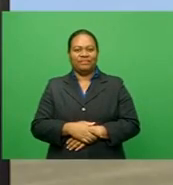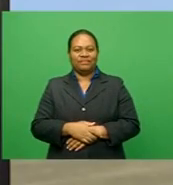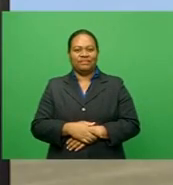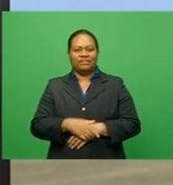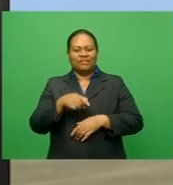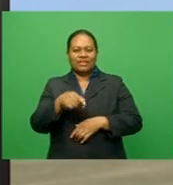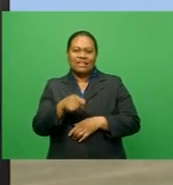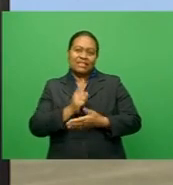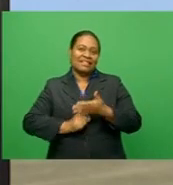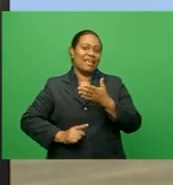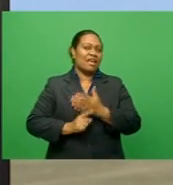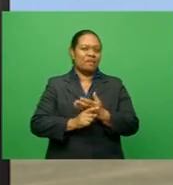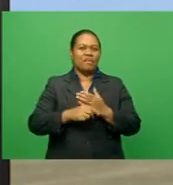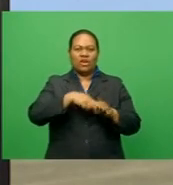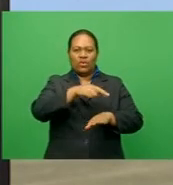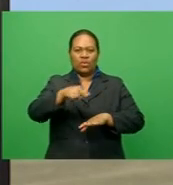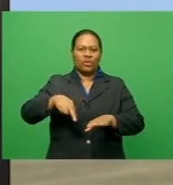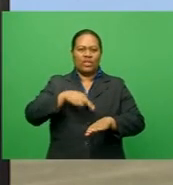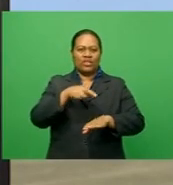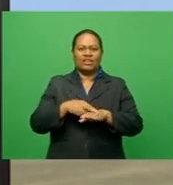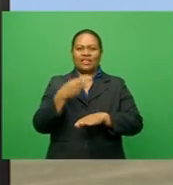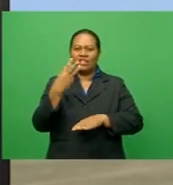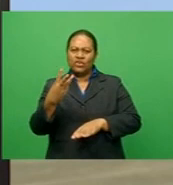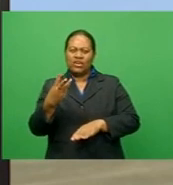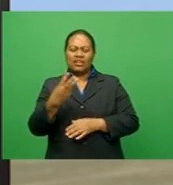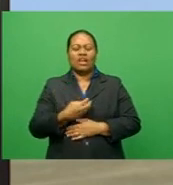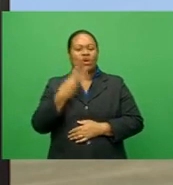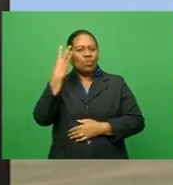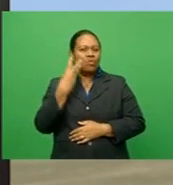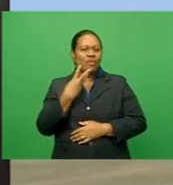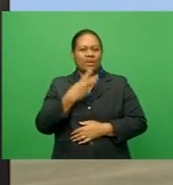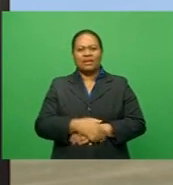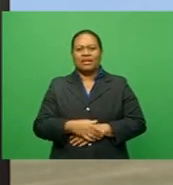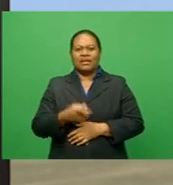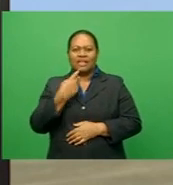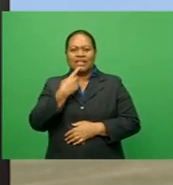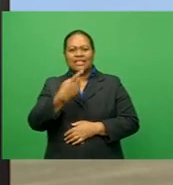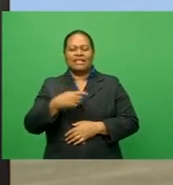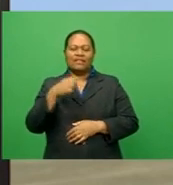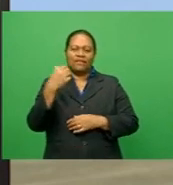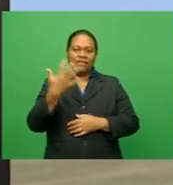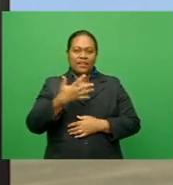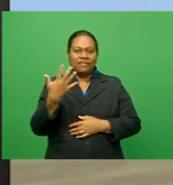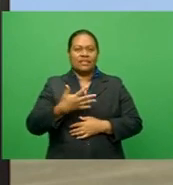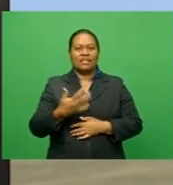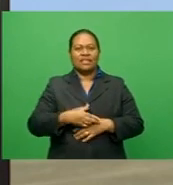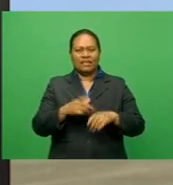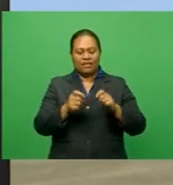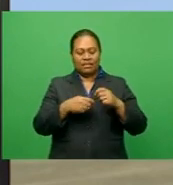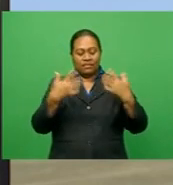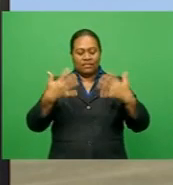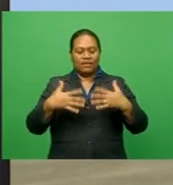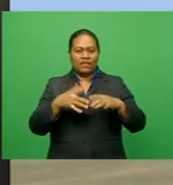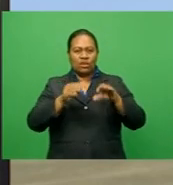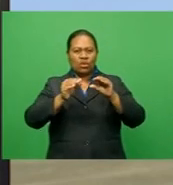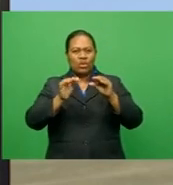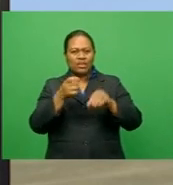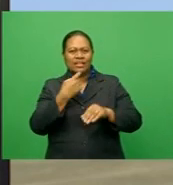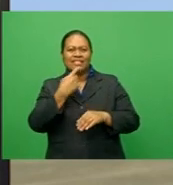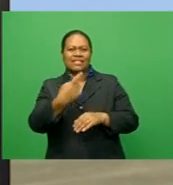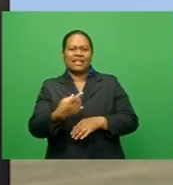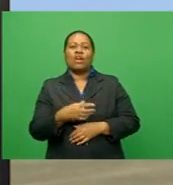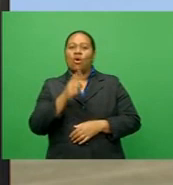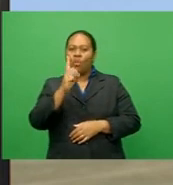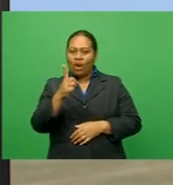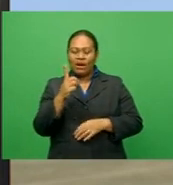Following the Region 3 and 4 women's tents yesterday, Fiji Under-15's head coach Senirusi Seruvakula will get one